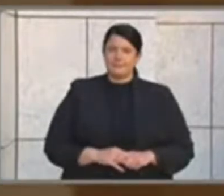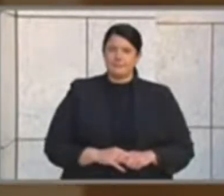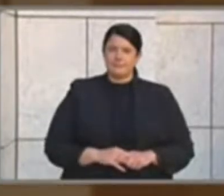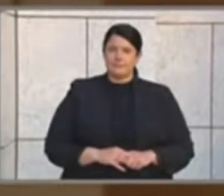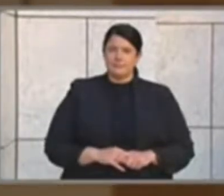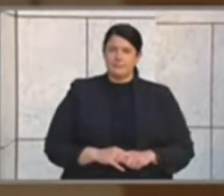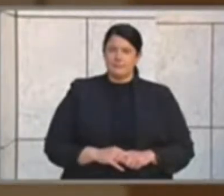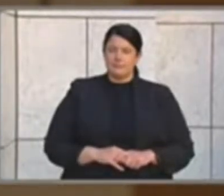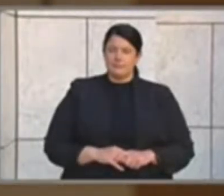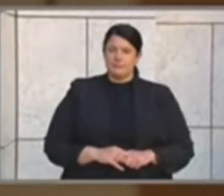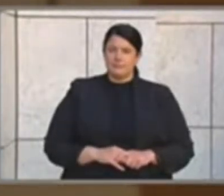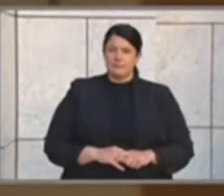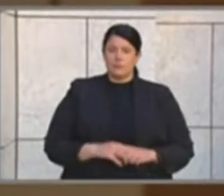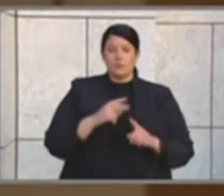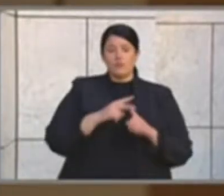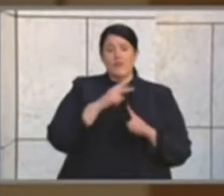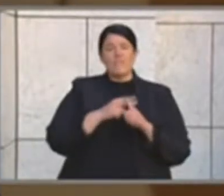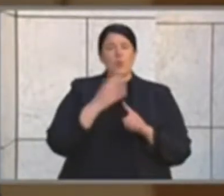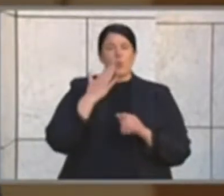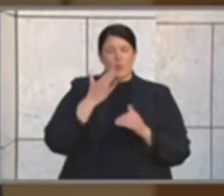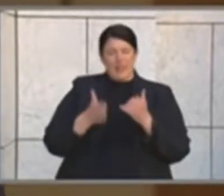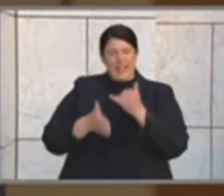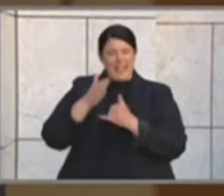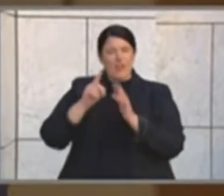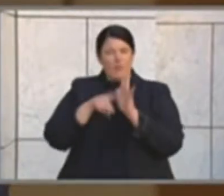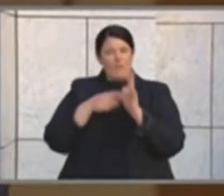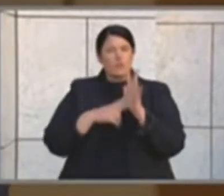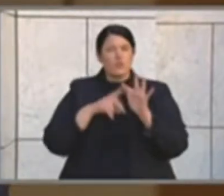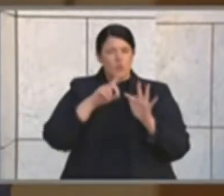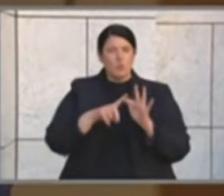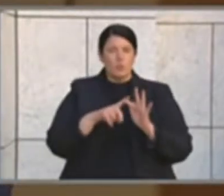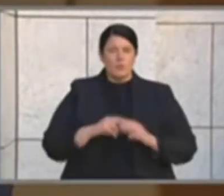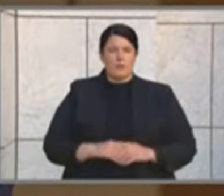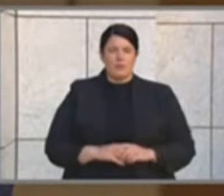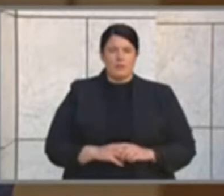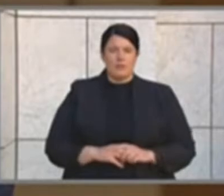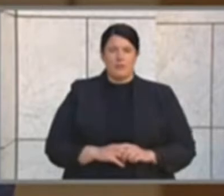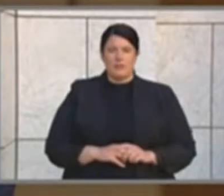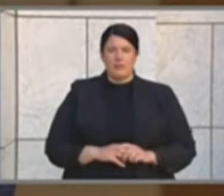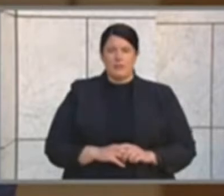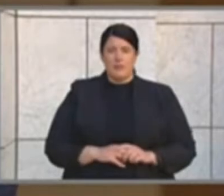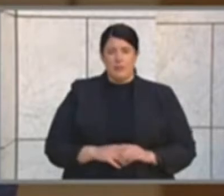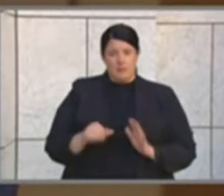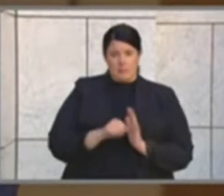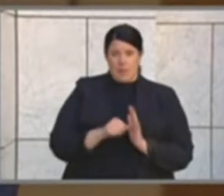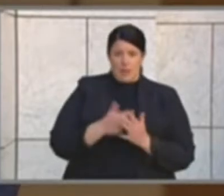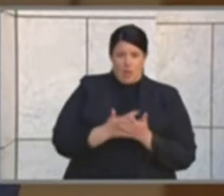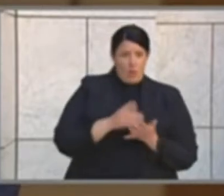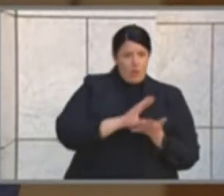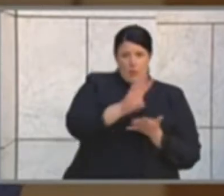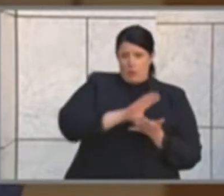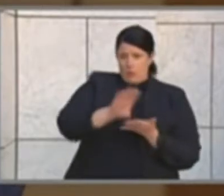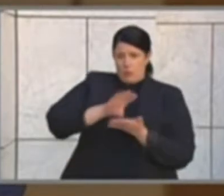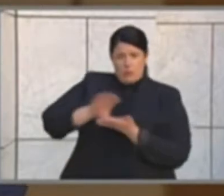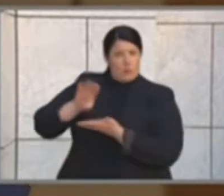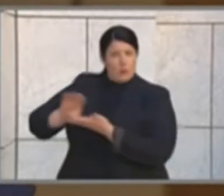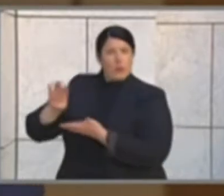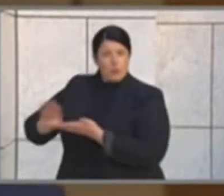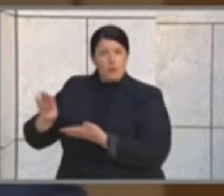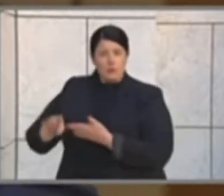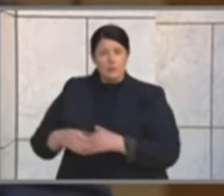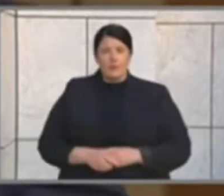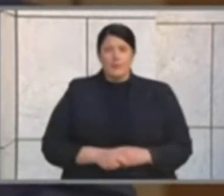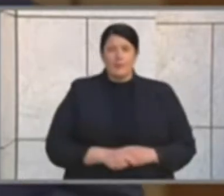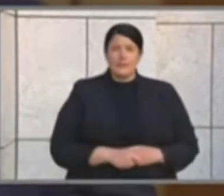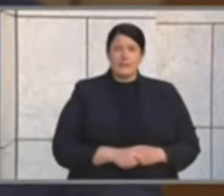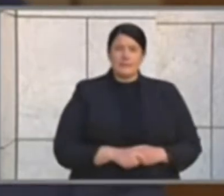will be conducted the end of June, and obviously the money is going out the door as fast as possible. And you heard from the Secretary of